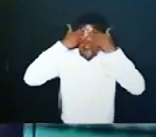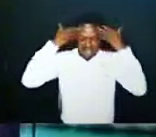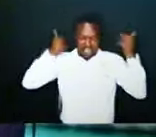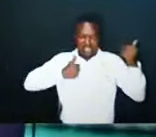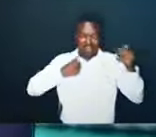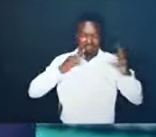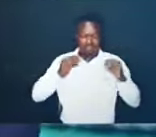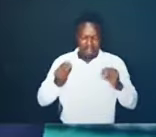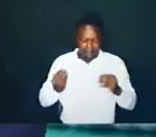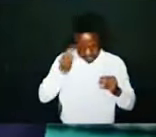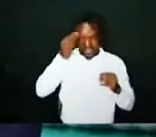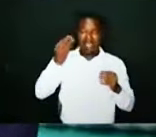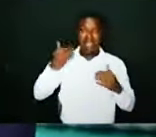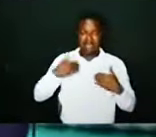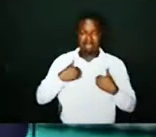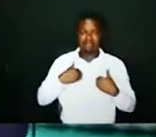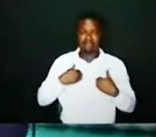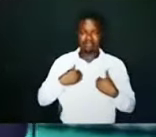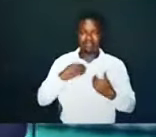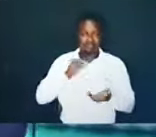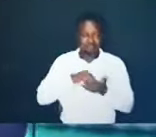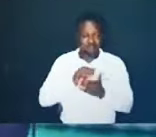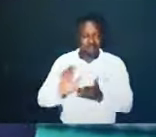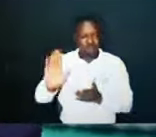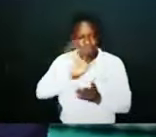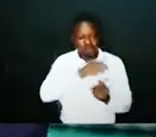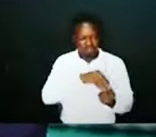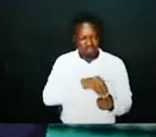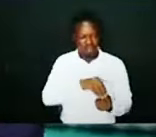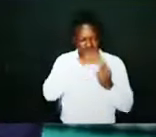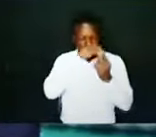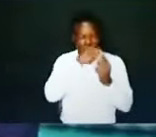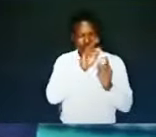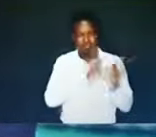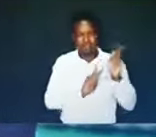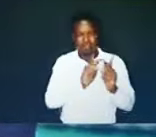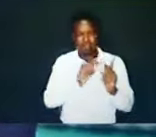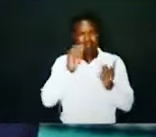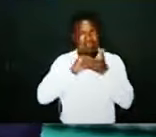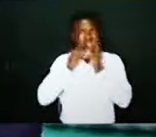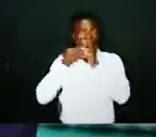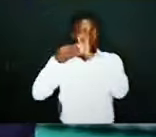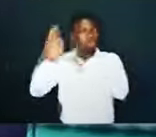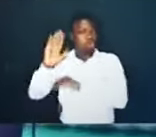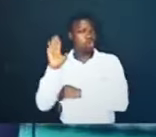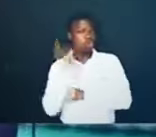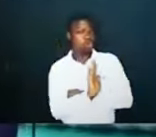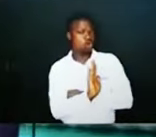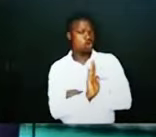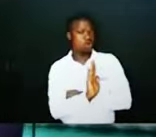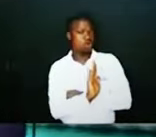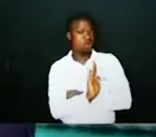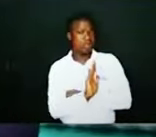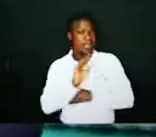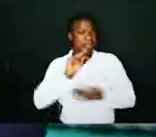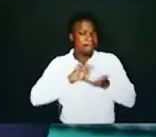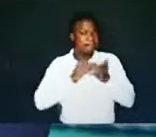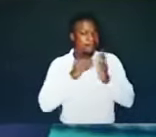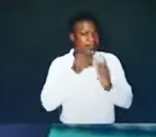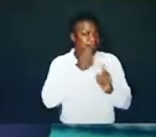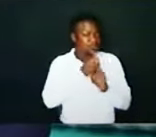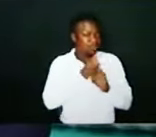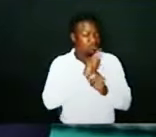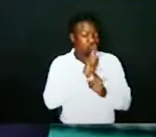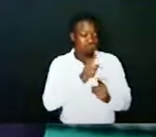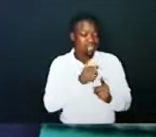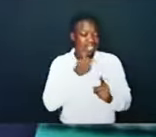They were a unique race. A people belonging to God. That they had the greatest of